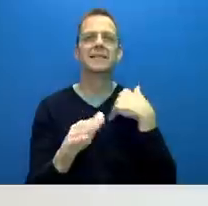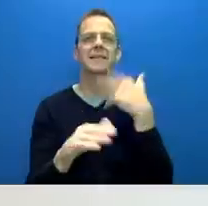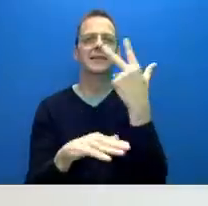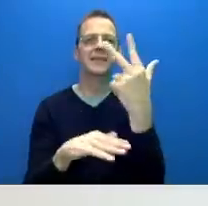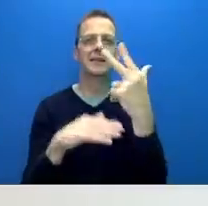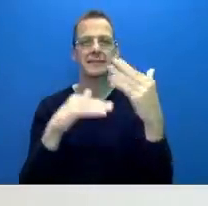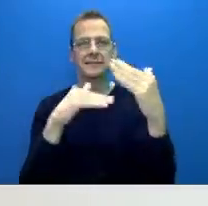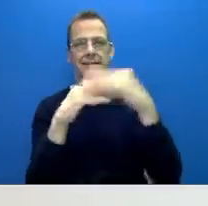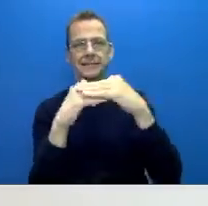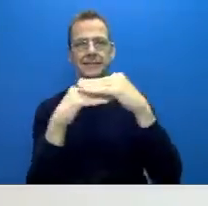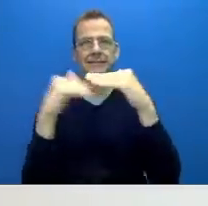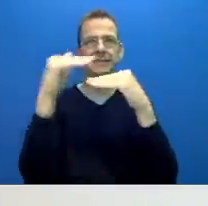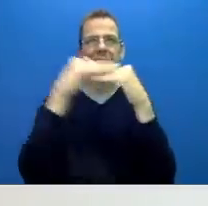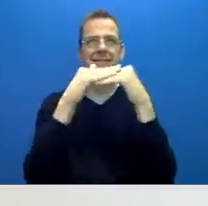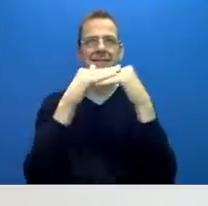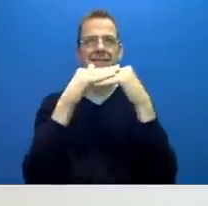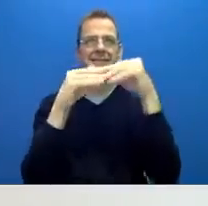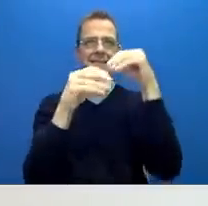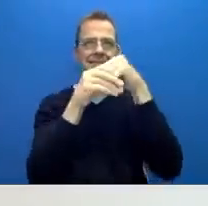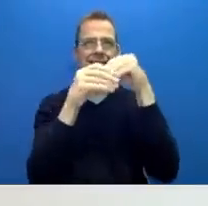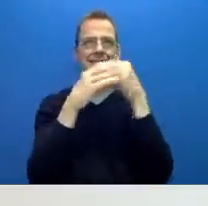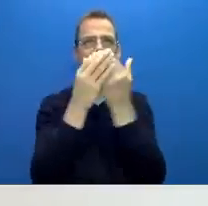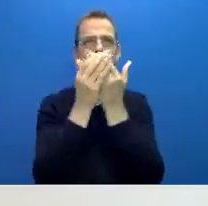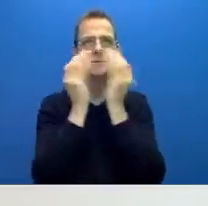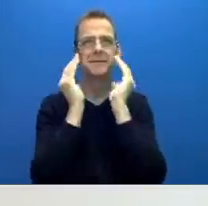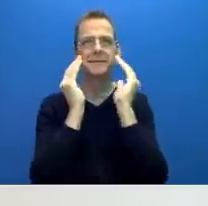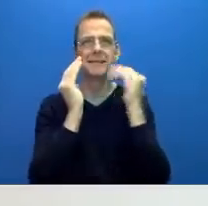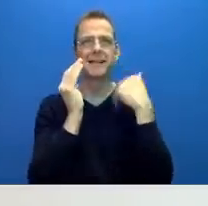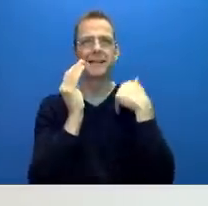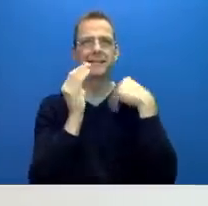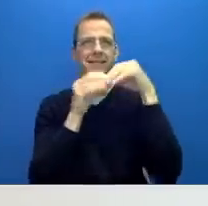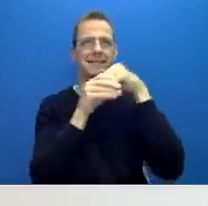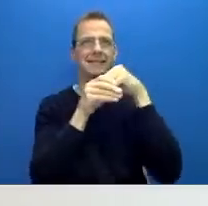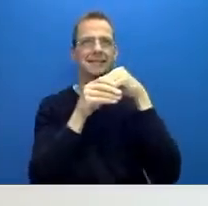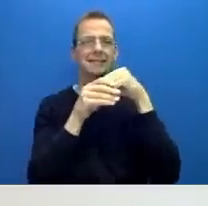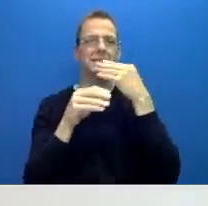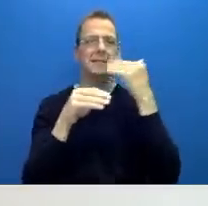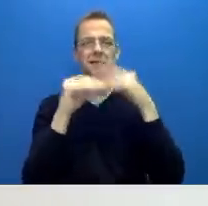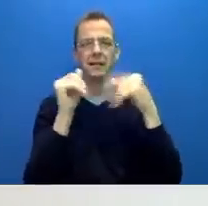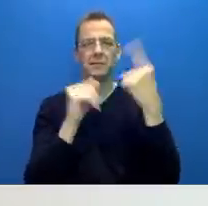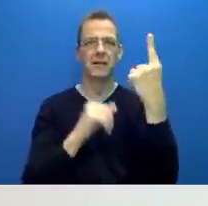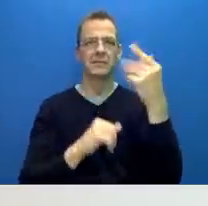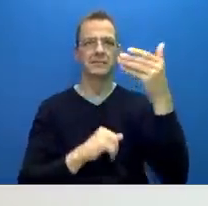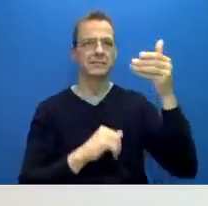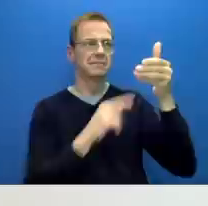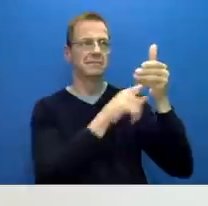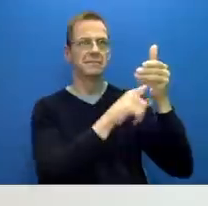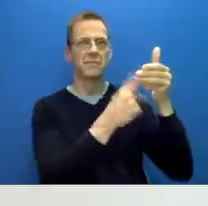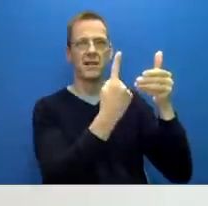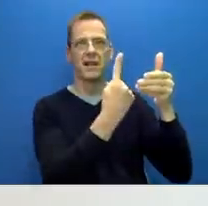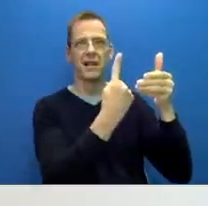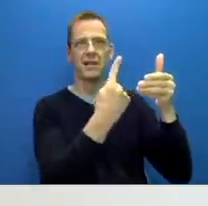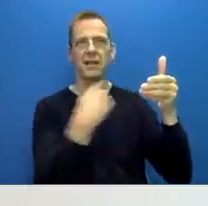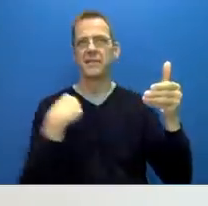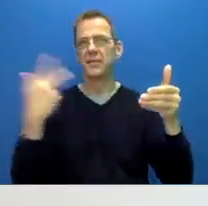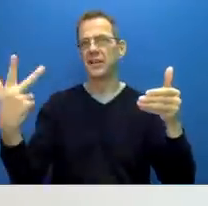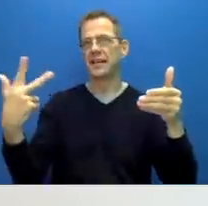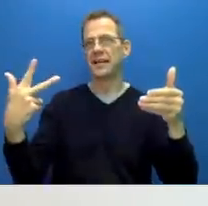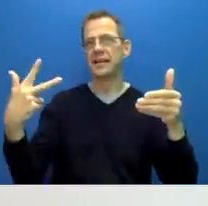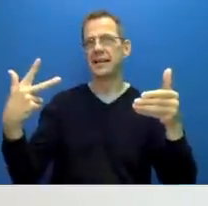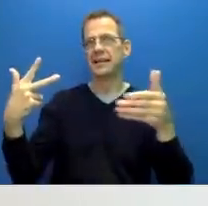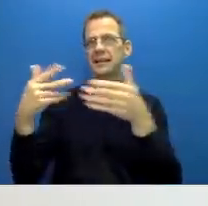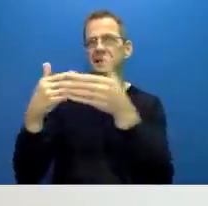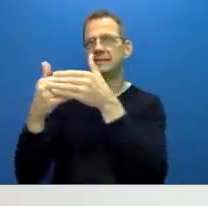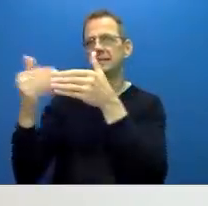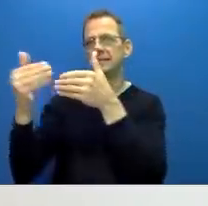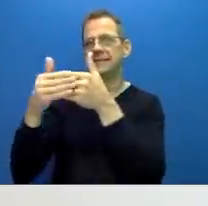layer would be better than a one-layer or two-layer cloth mask. And then with those